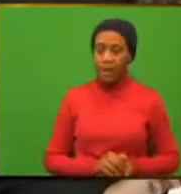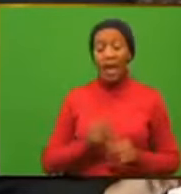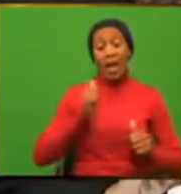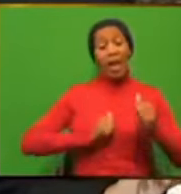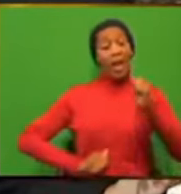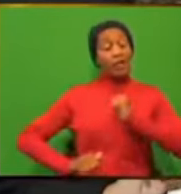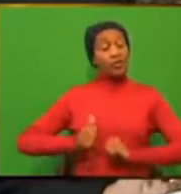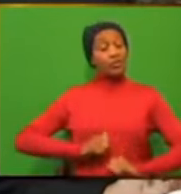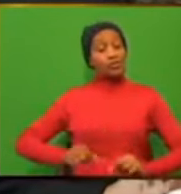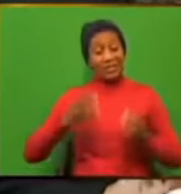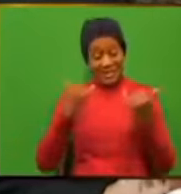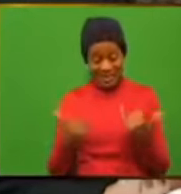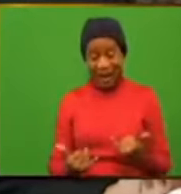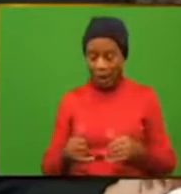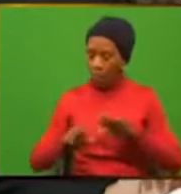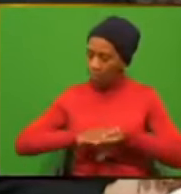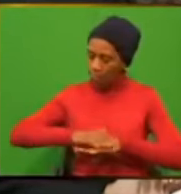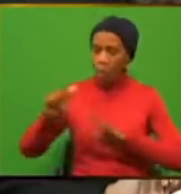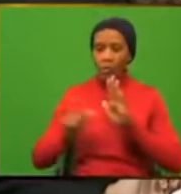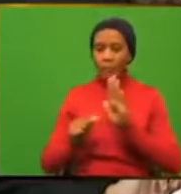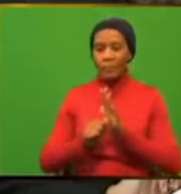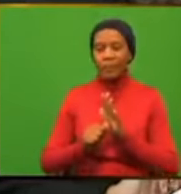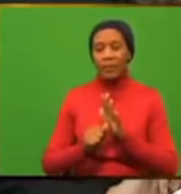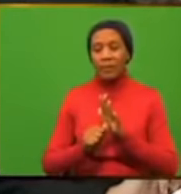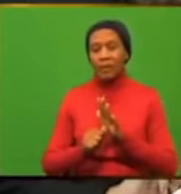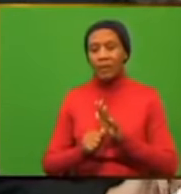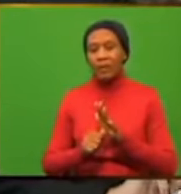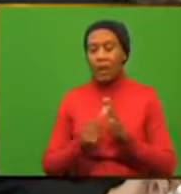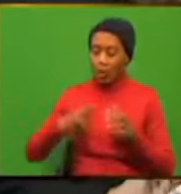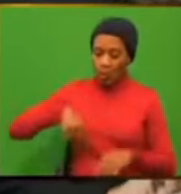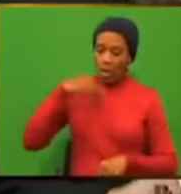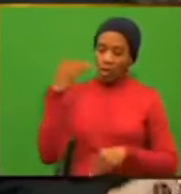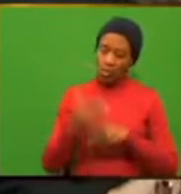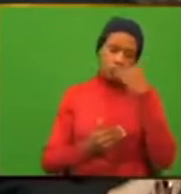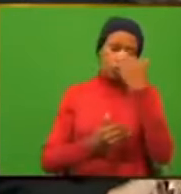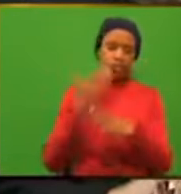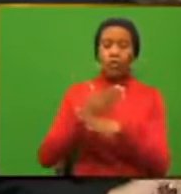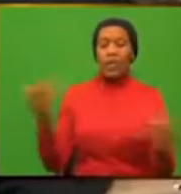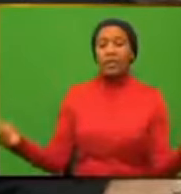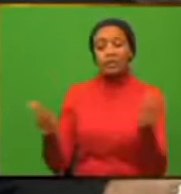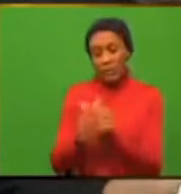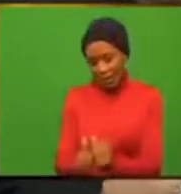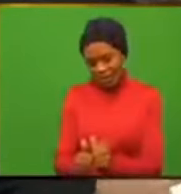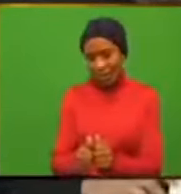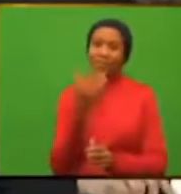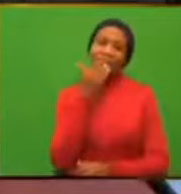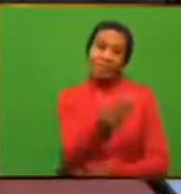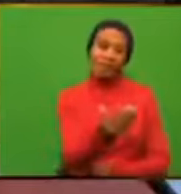never been more apt. Ritswelopele, Kalfela, Kielaboha.